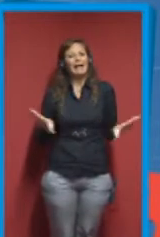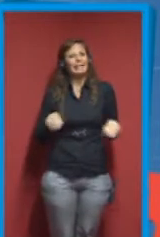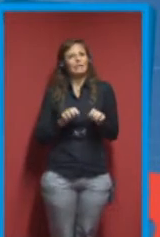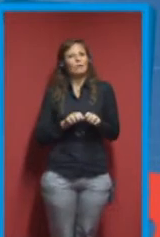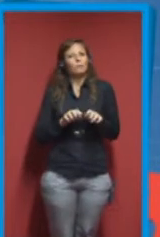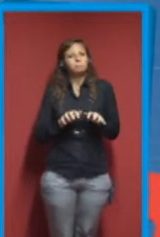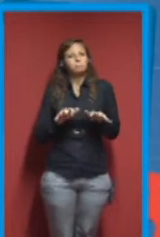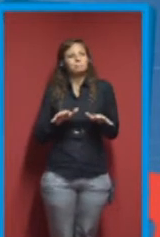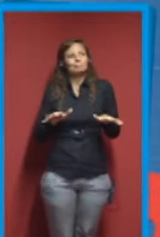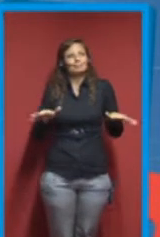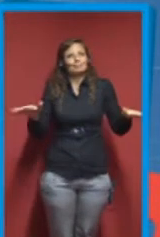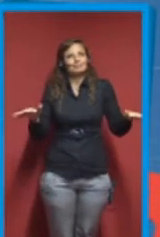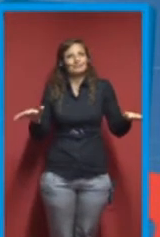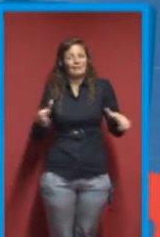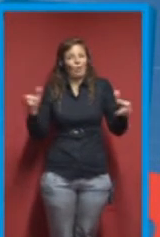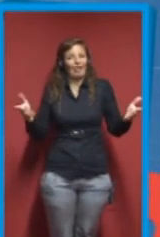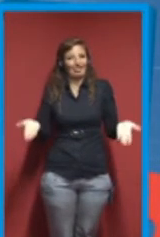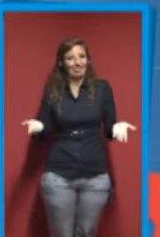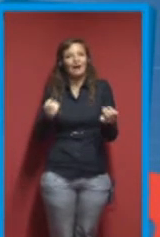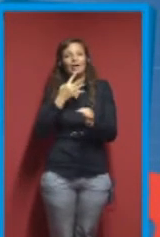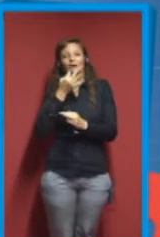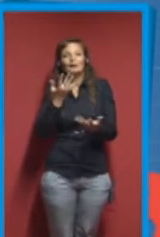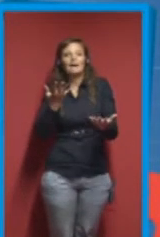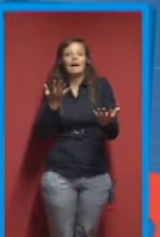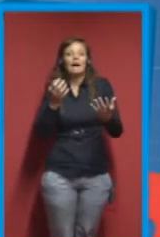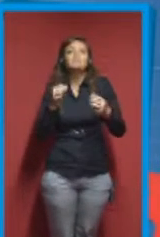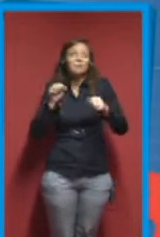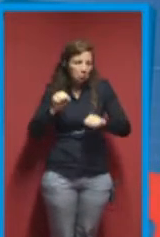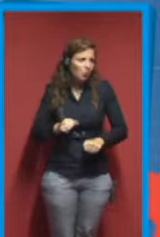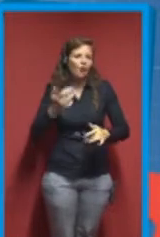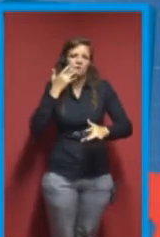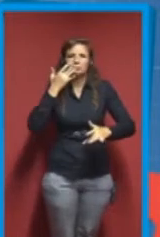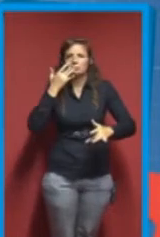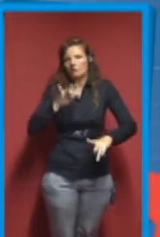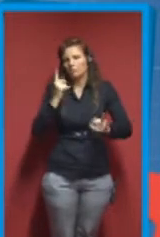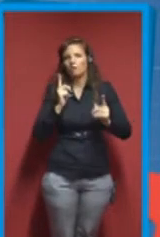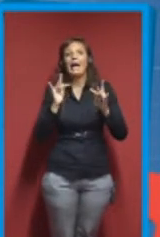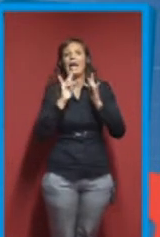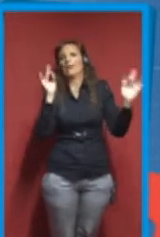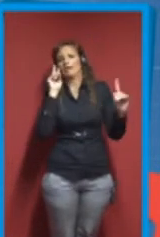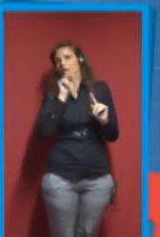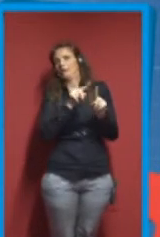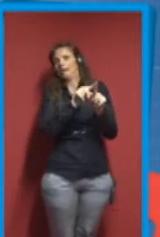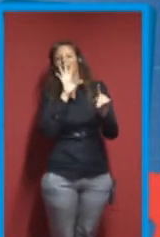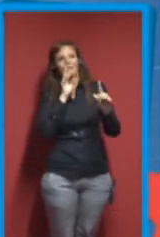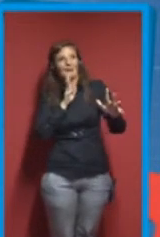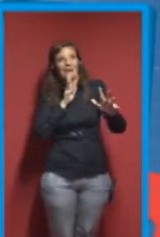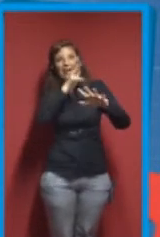just going to the equivalent of shapeways.com. It's right there. The stuff that they use to make the motorbike out there, same